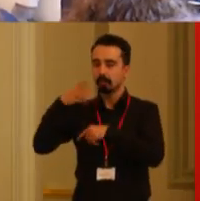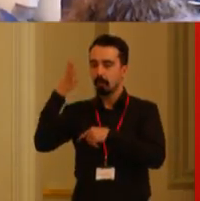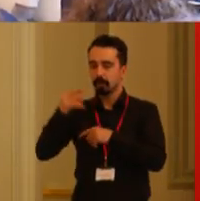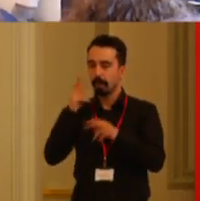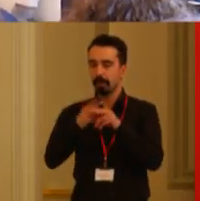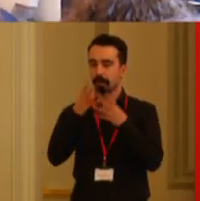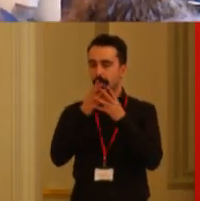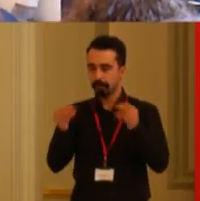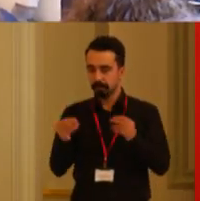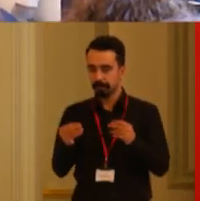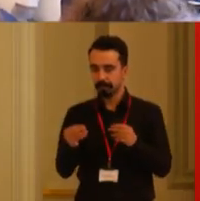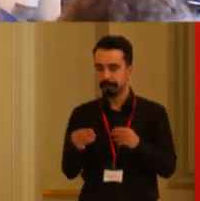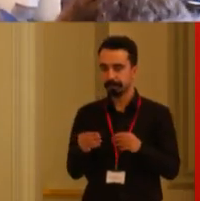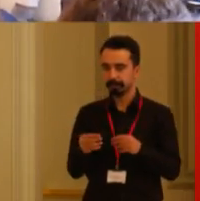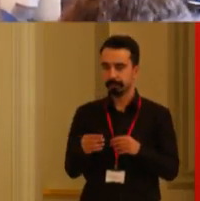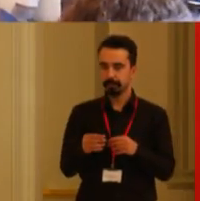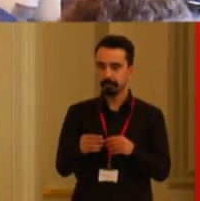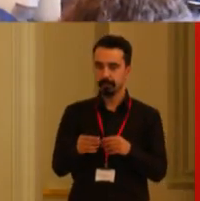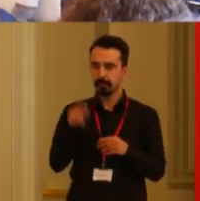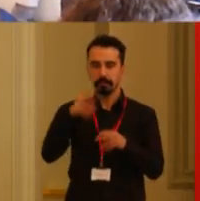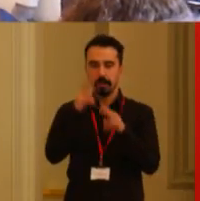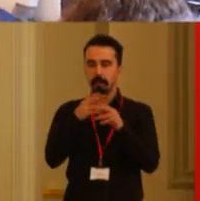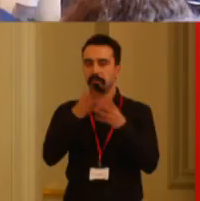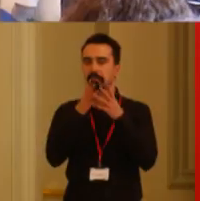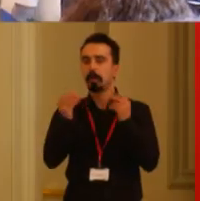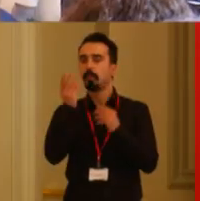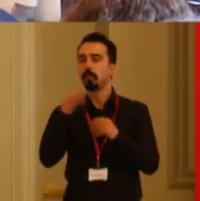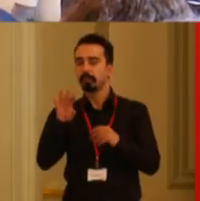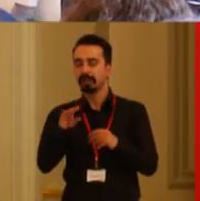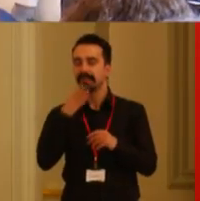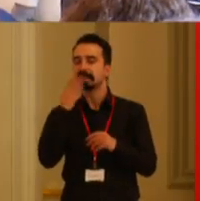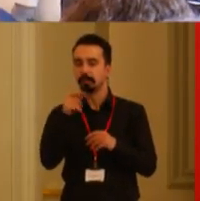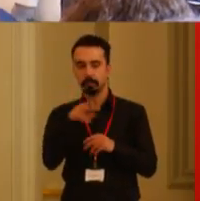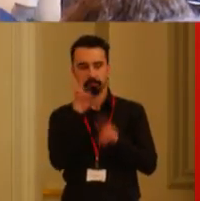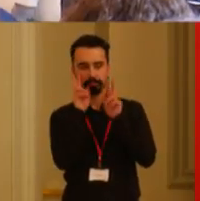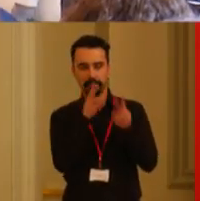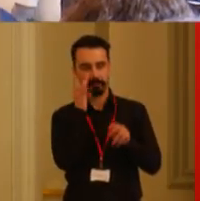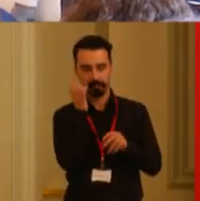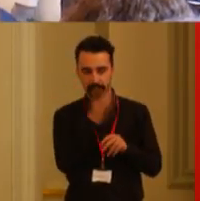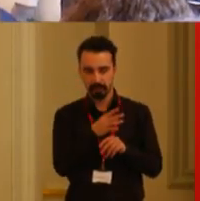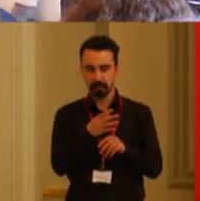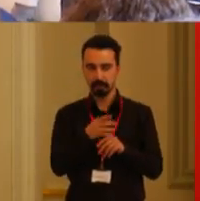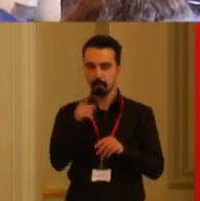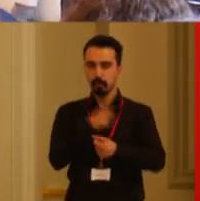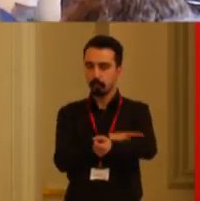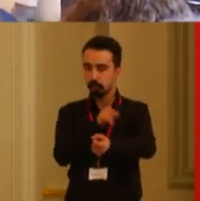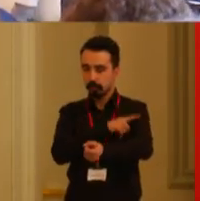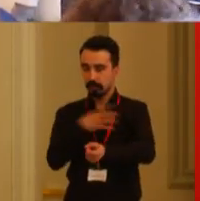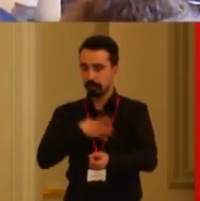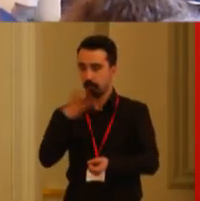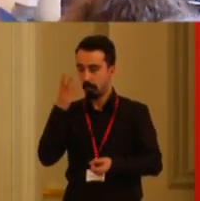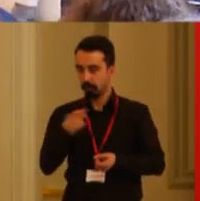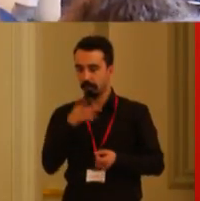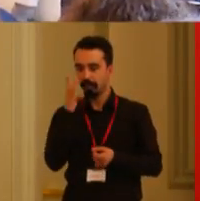bounds. Conglomerates are more idle. Normally, they would buy them off, but they can't. Not so easily nowadays. Like the big fish